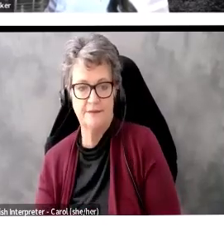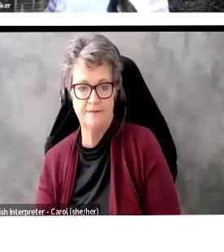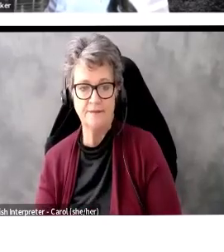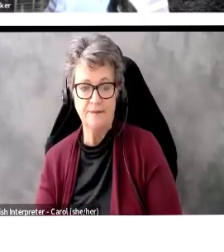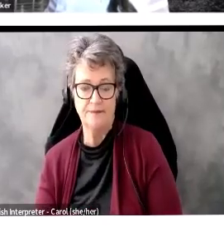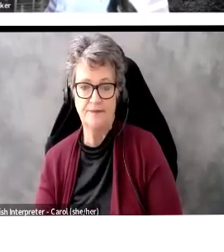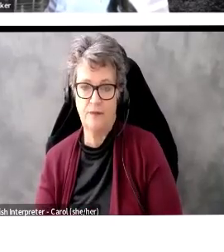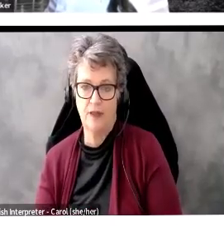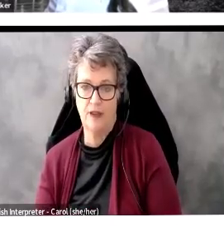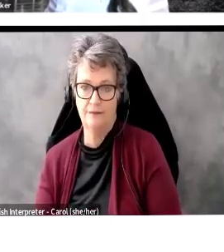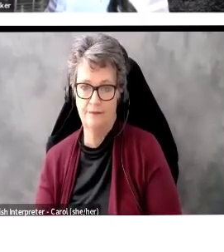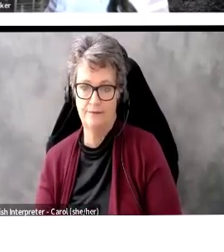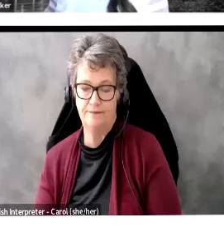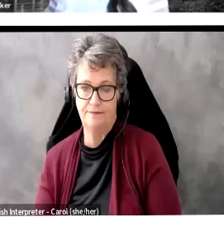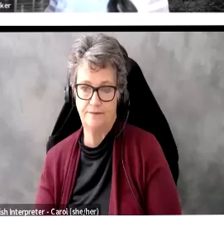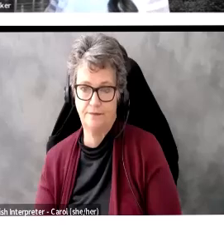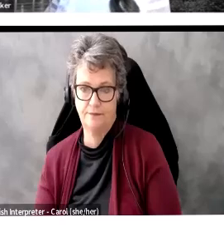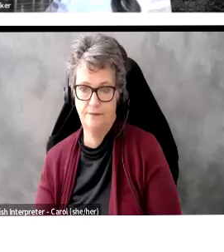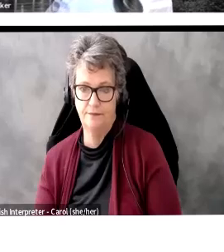And so